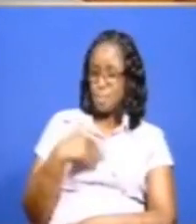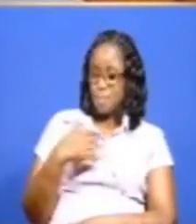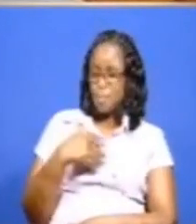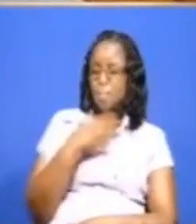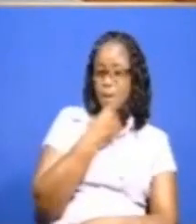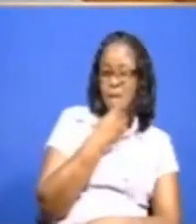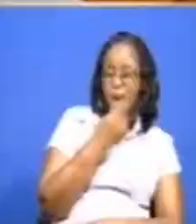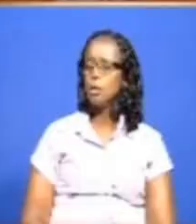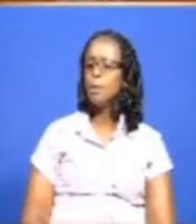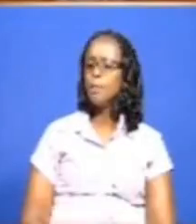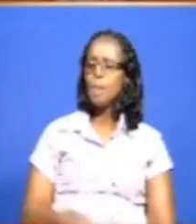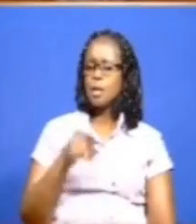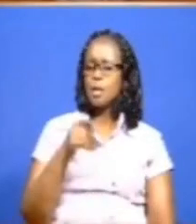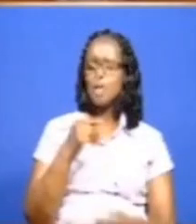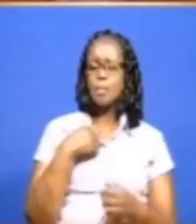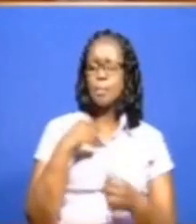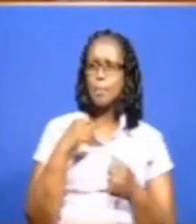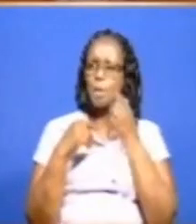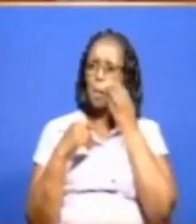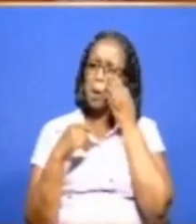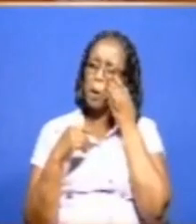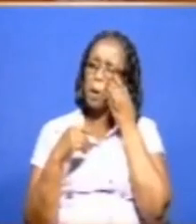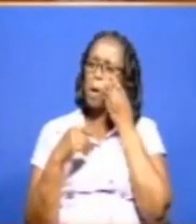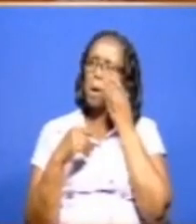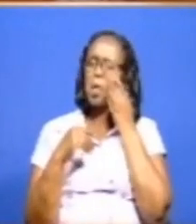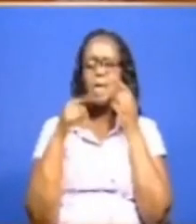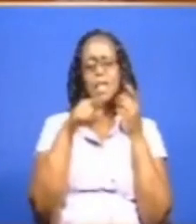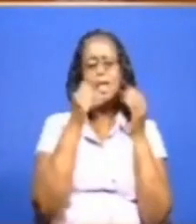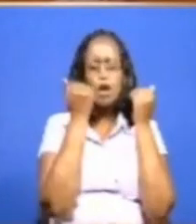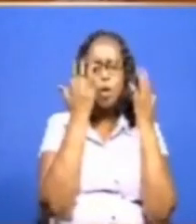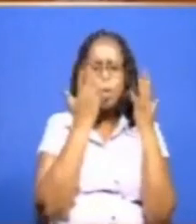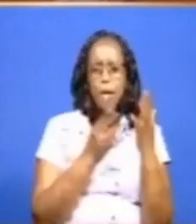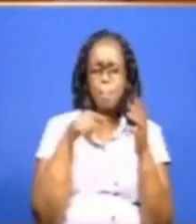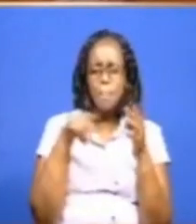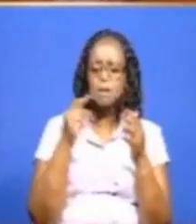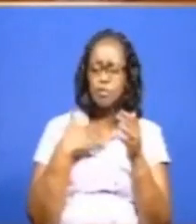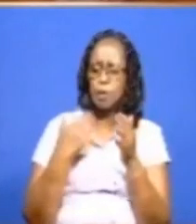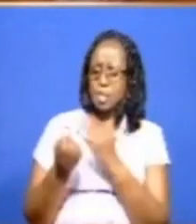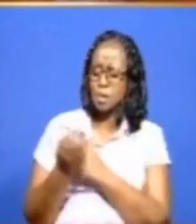Chief Justice? I want to put it plain to the TV, to the judge.